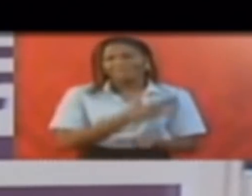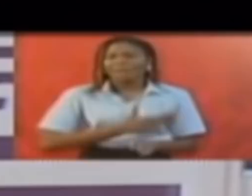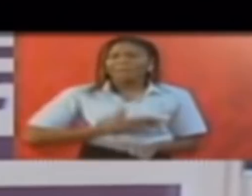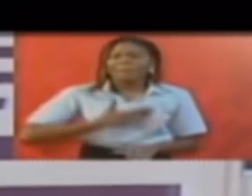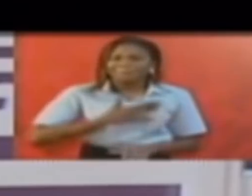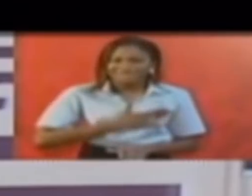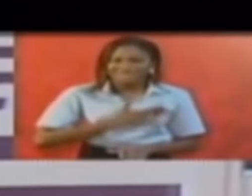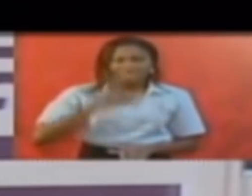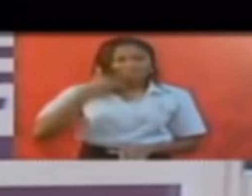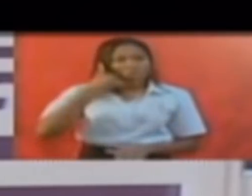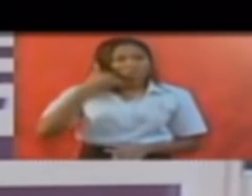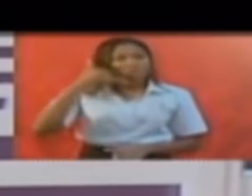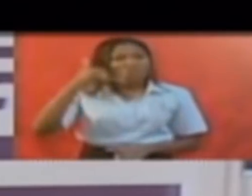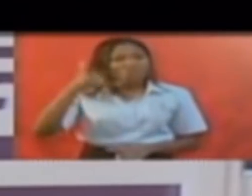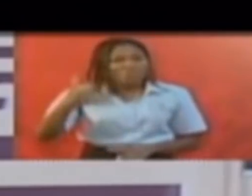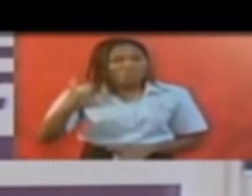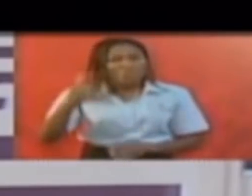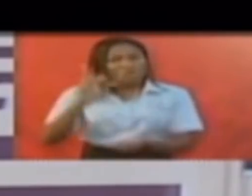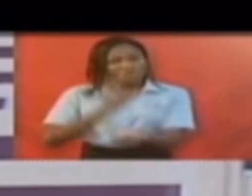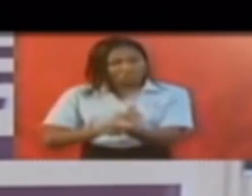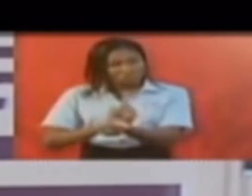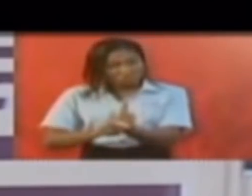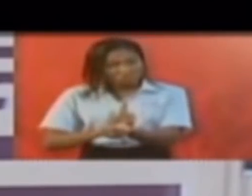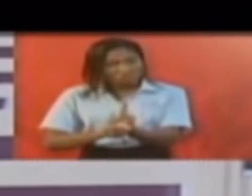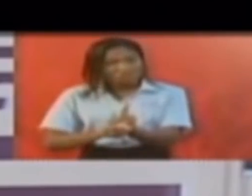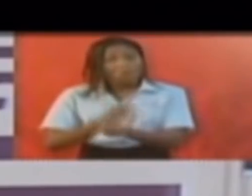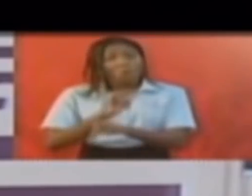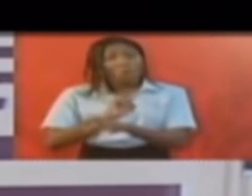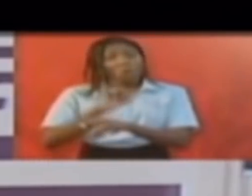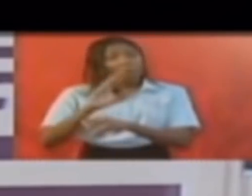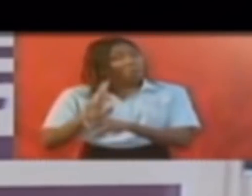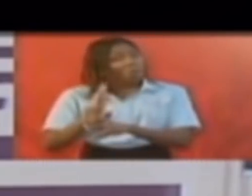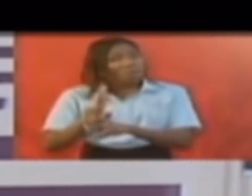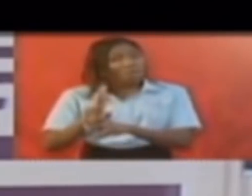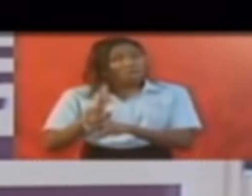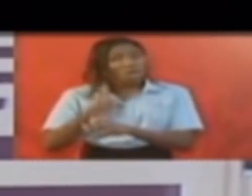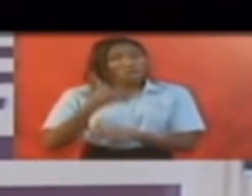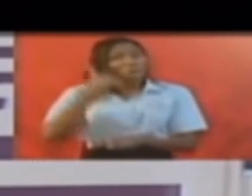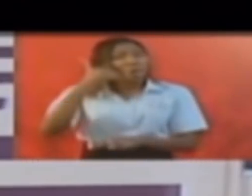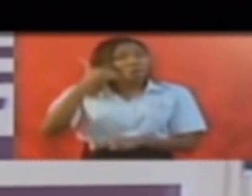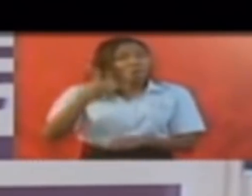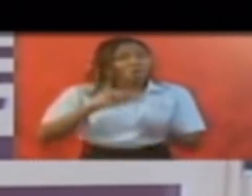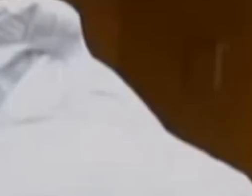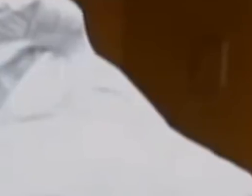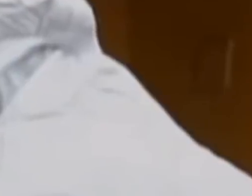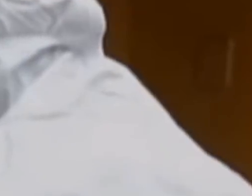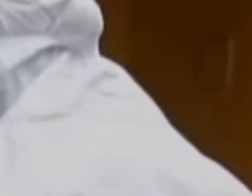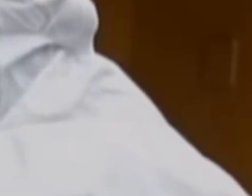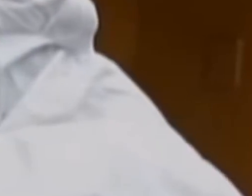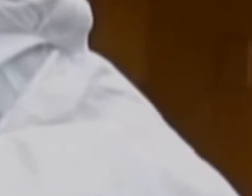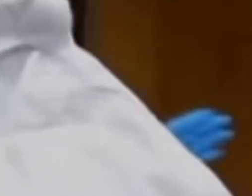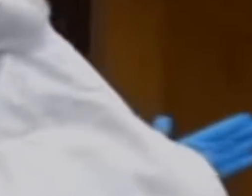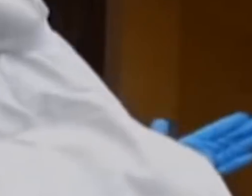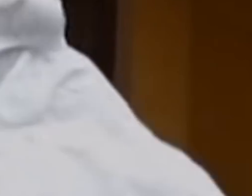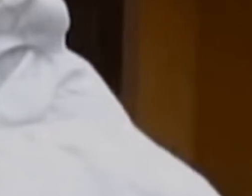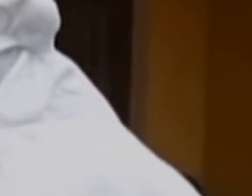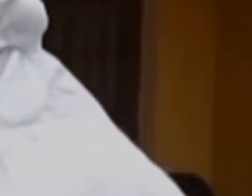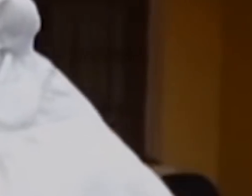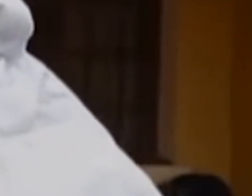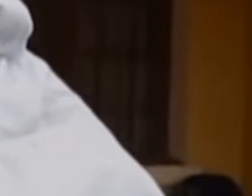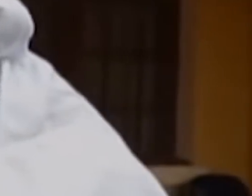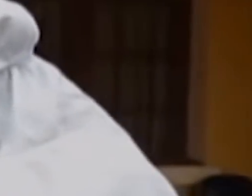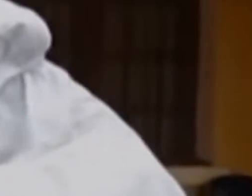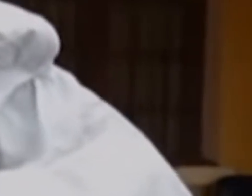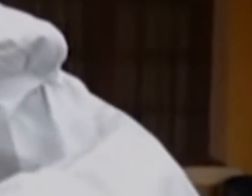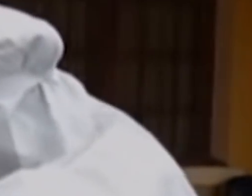physician who's been in contact with you twice daily, or you are free to call 811. Dr. St. Bernard said it's important